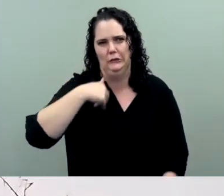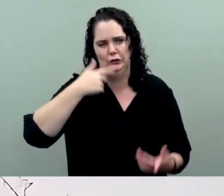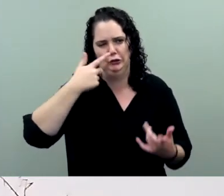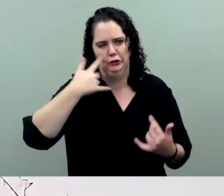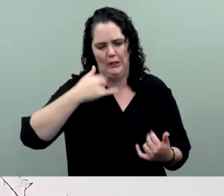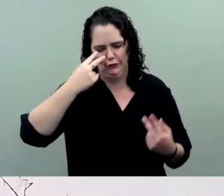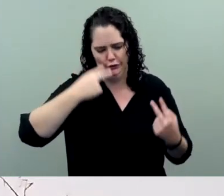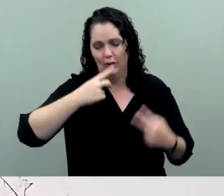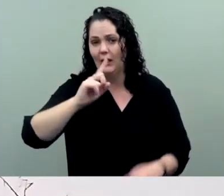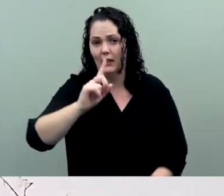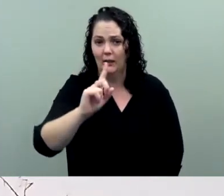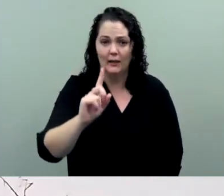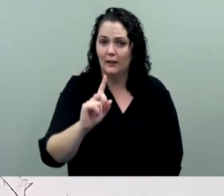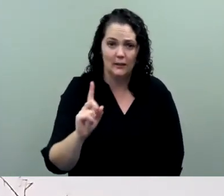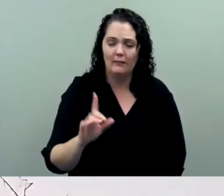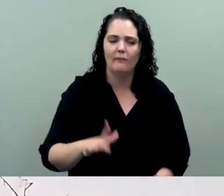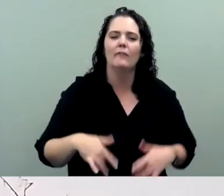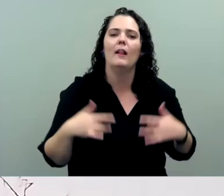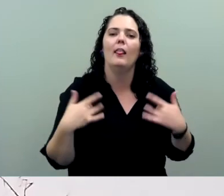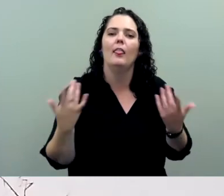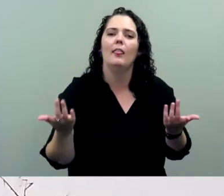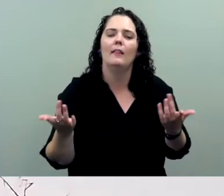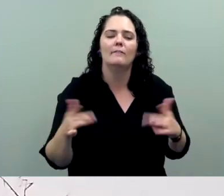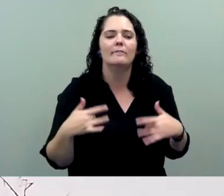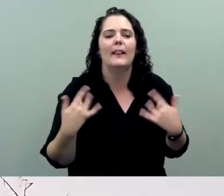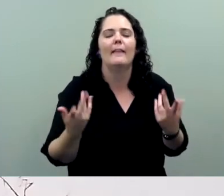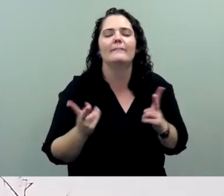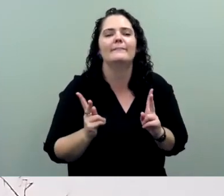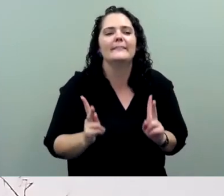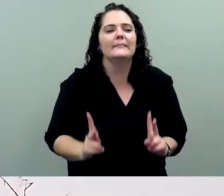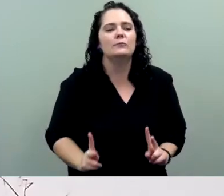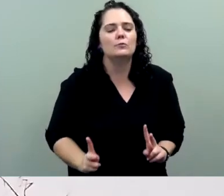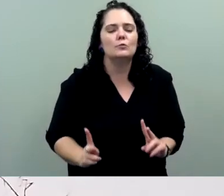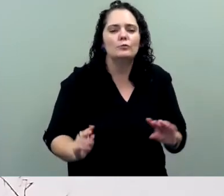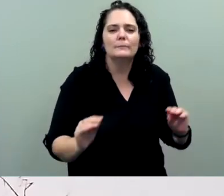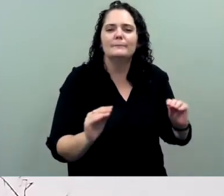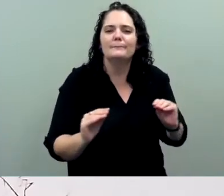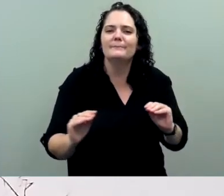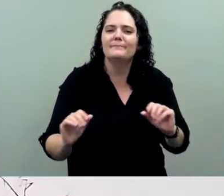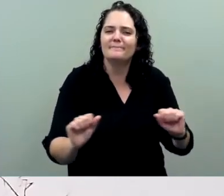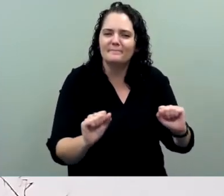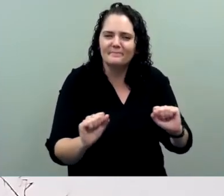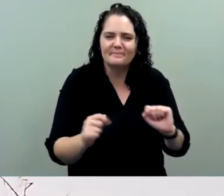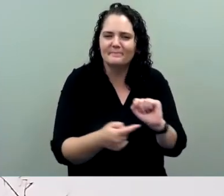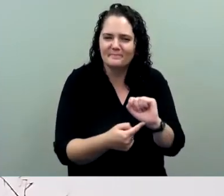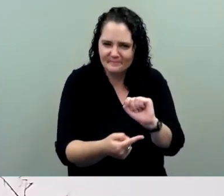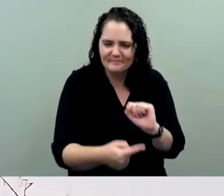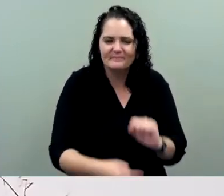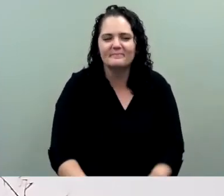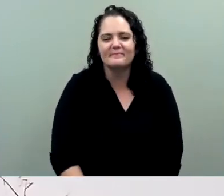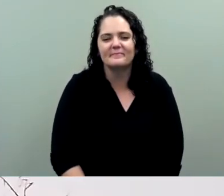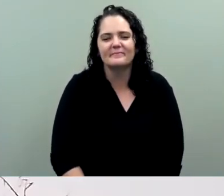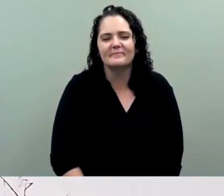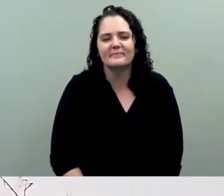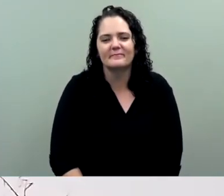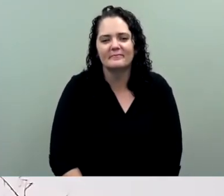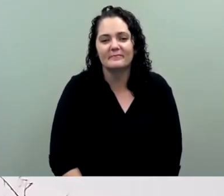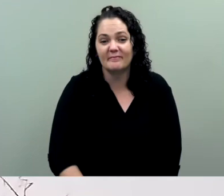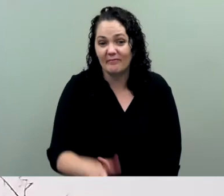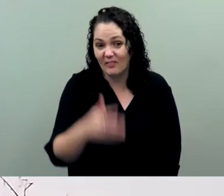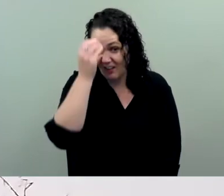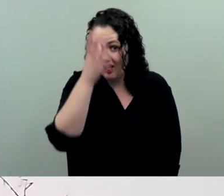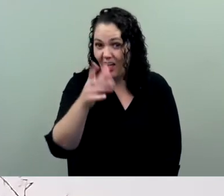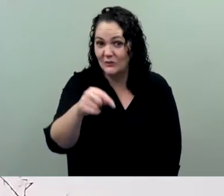about it. Just feel it. Feel the physicality of it. All right. And let me get some more. Oh, and by the way, this is my avocado